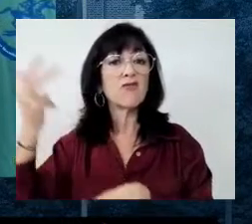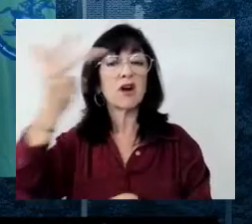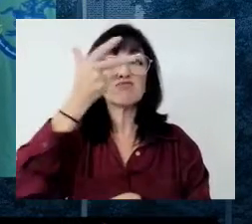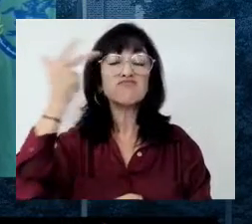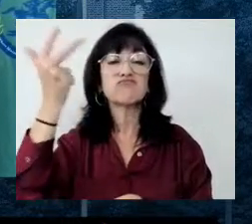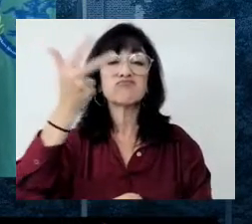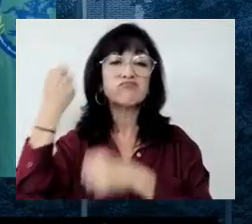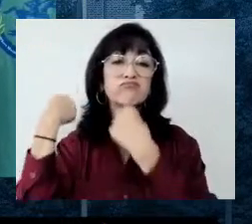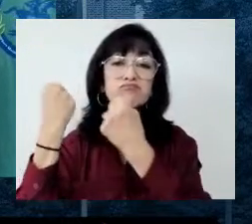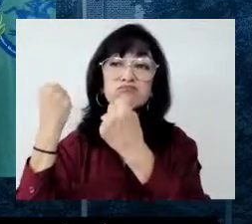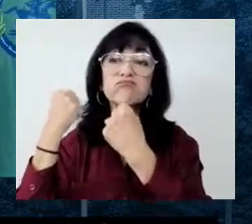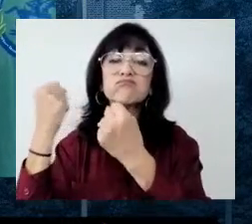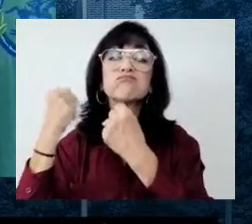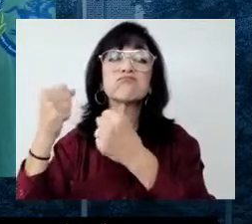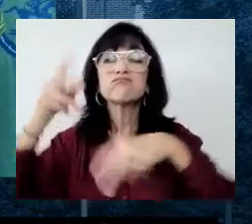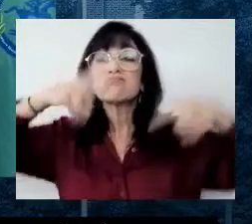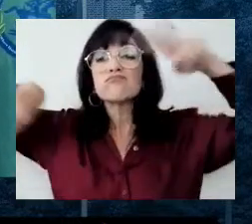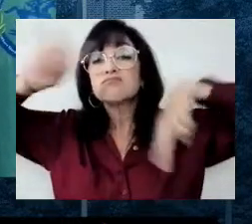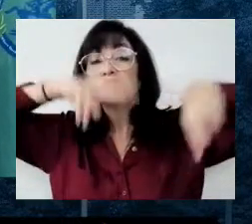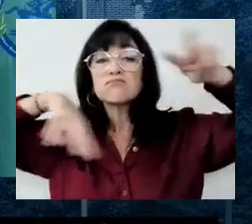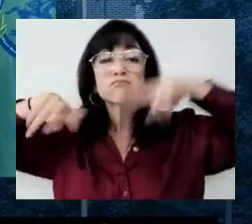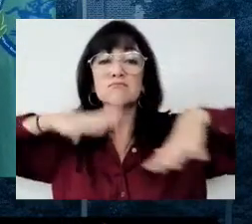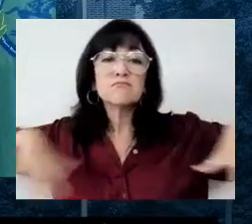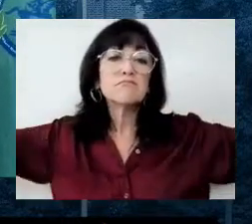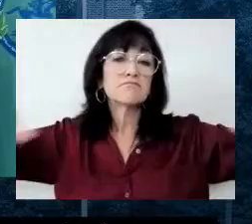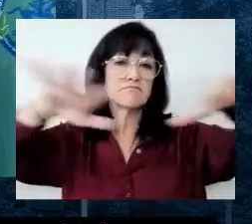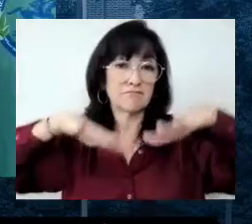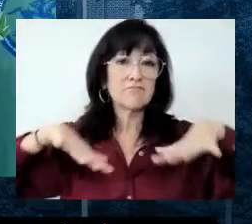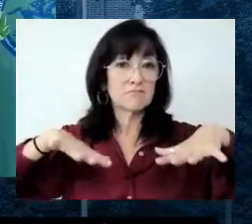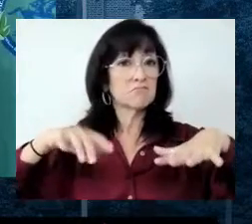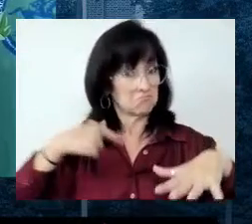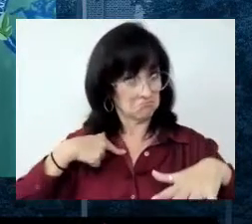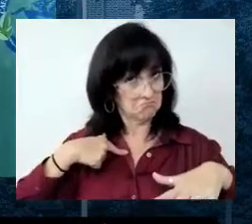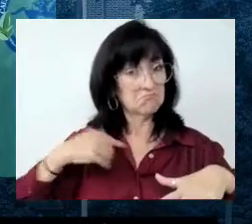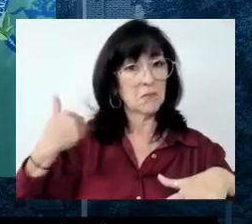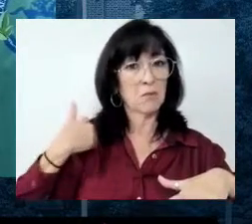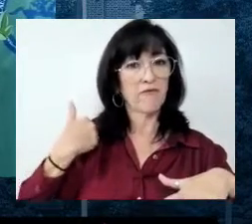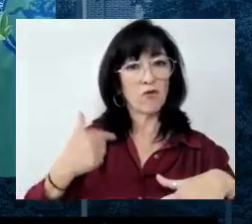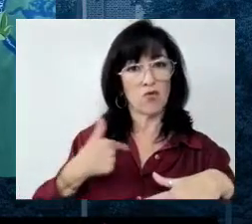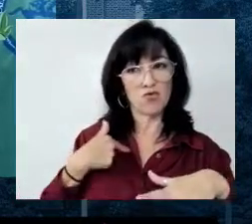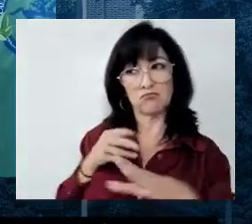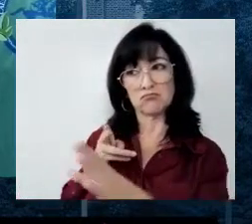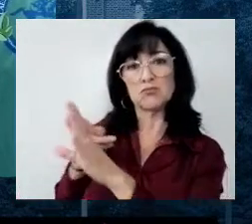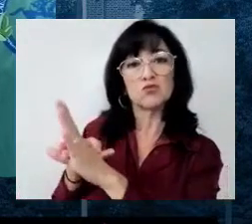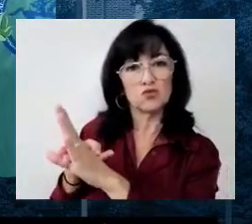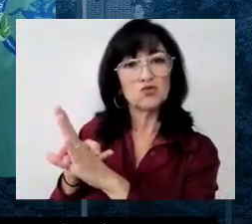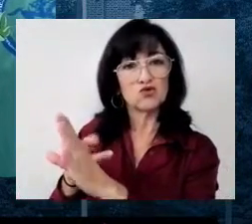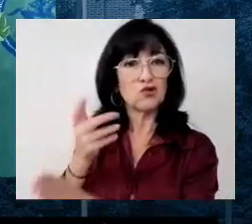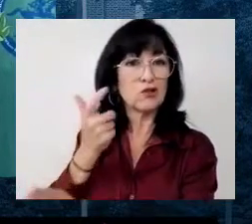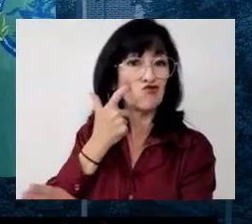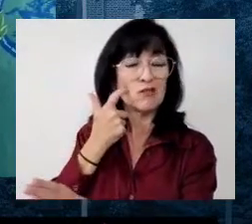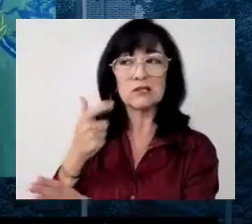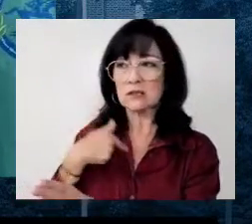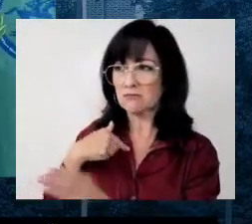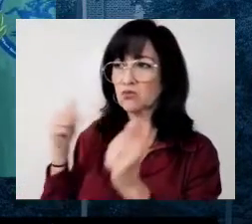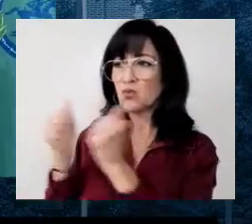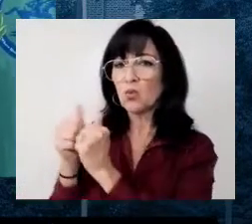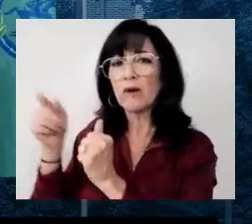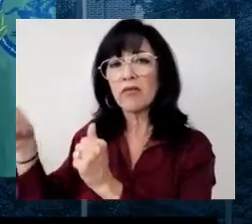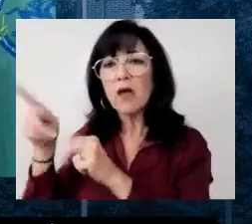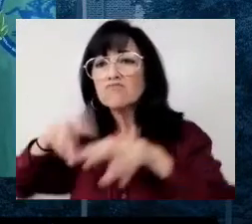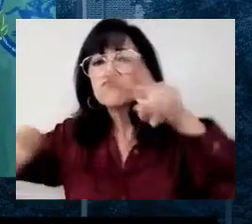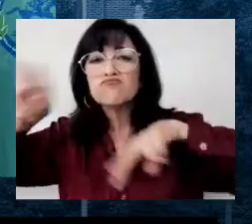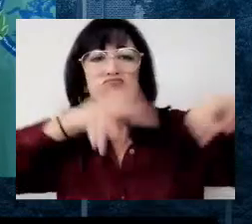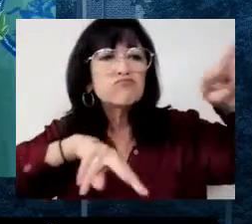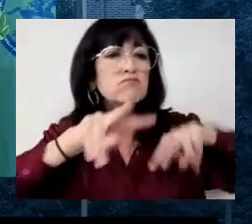up litter and doing a tremendous job. I've joined them on a number of occasions, in fact, not too far from here, just recently. But we shouldn't have